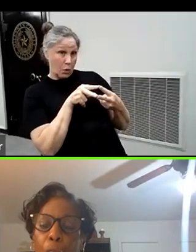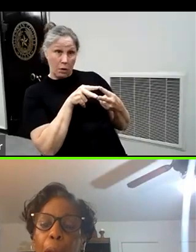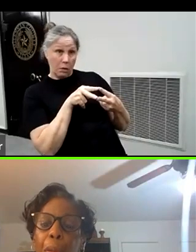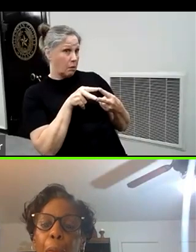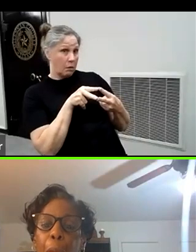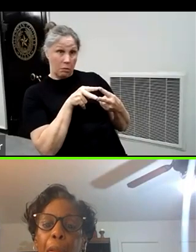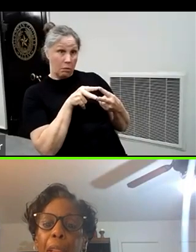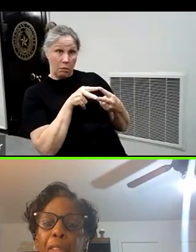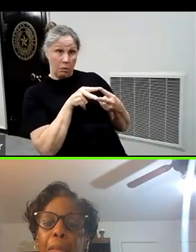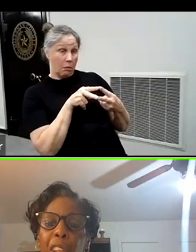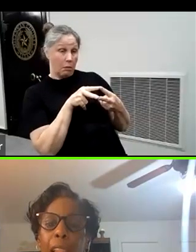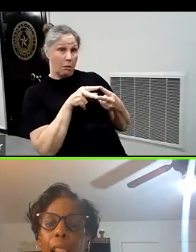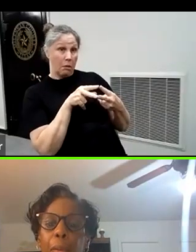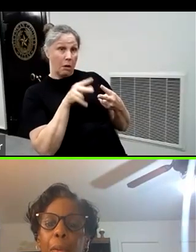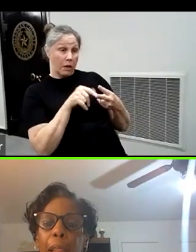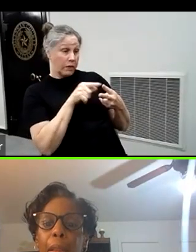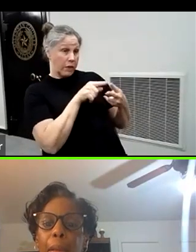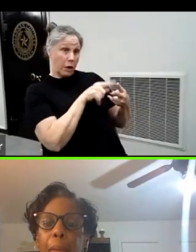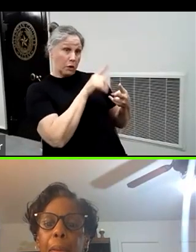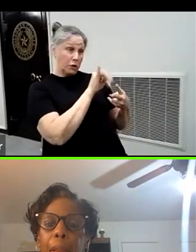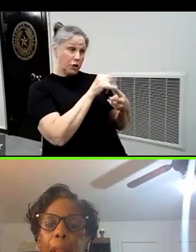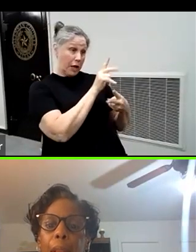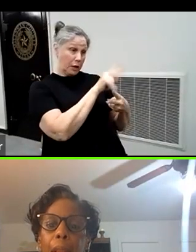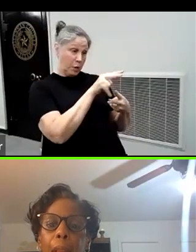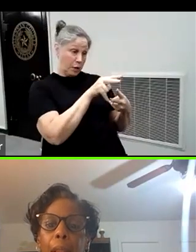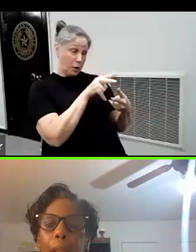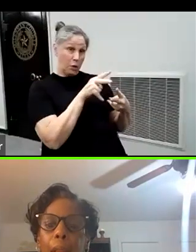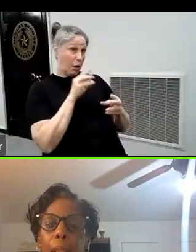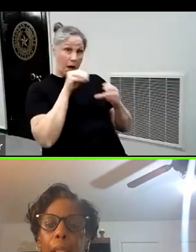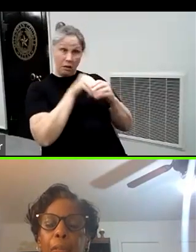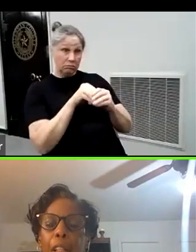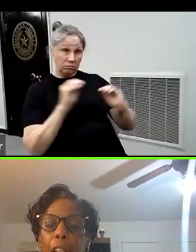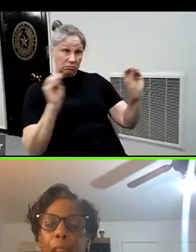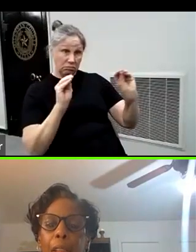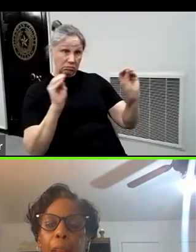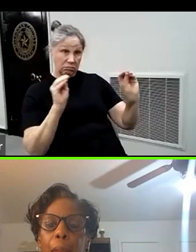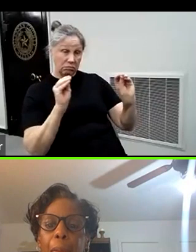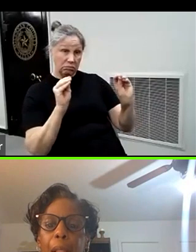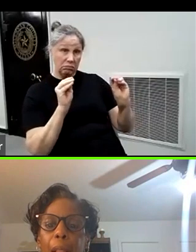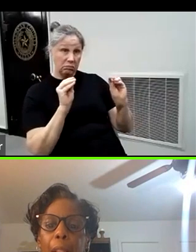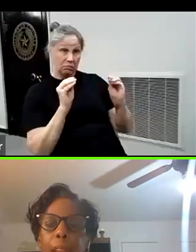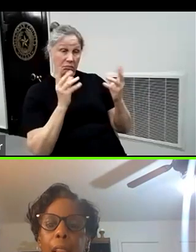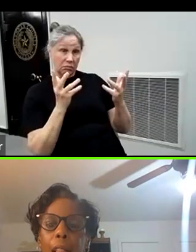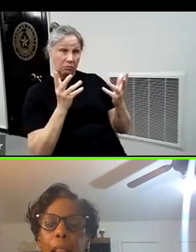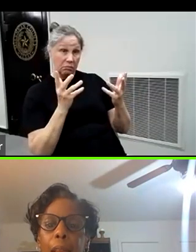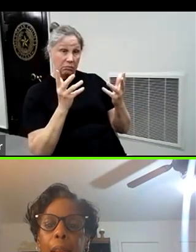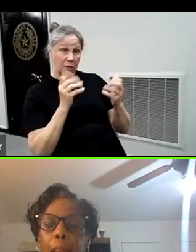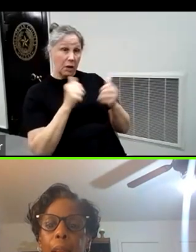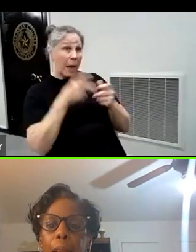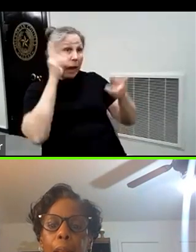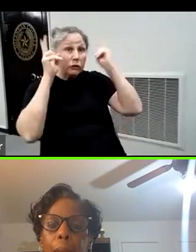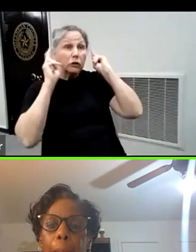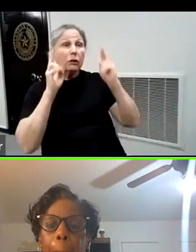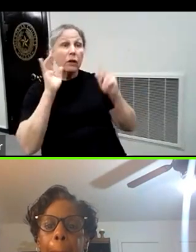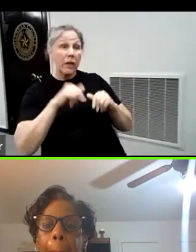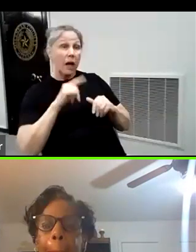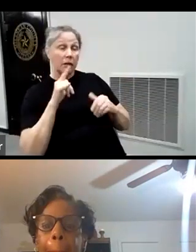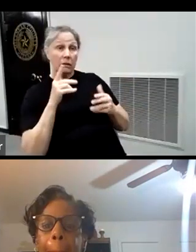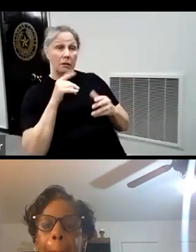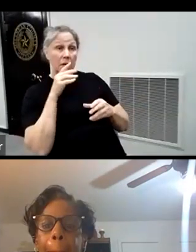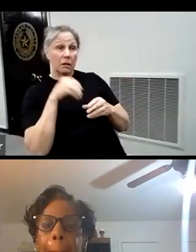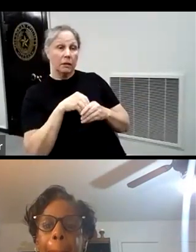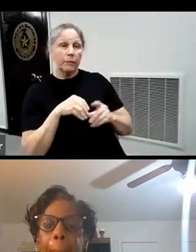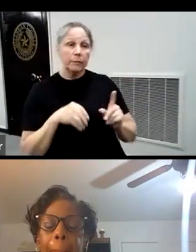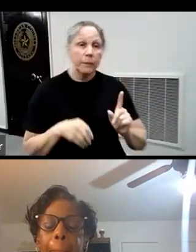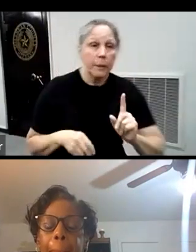moving forward with the wording from GA 22 in regards to hair salons?